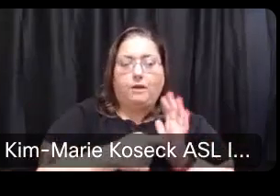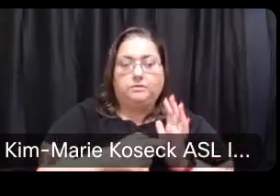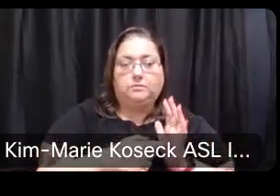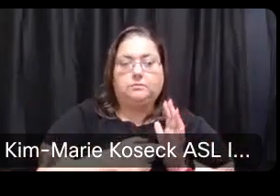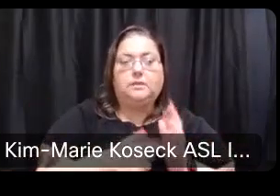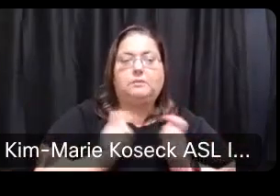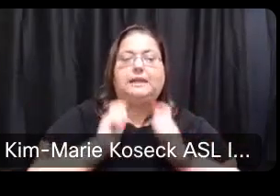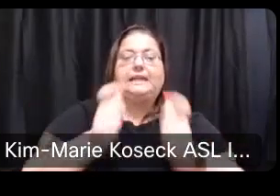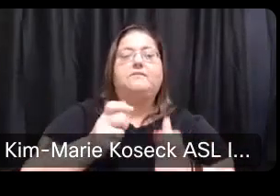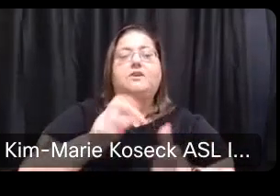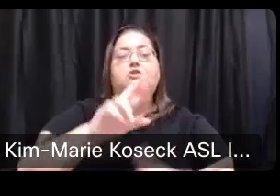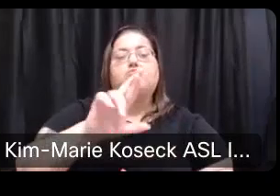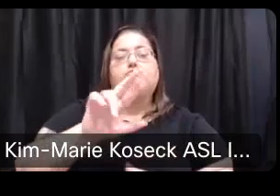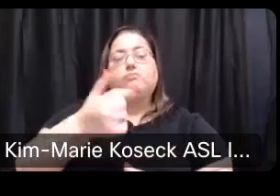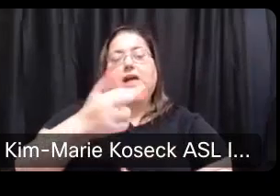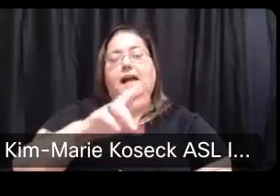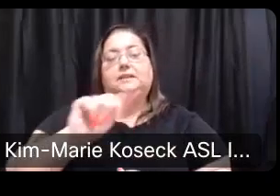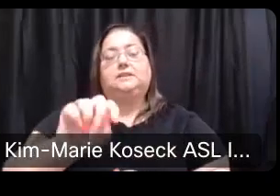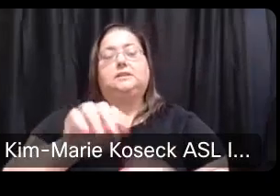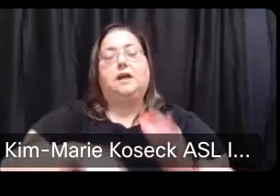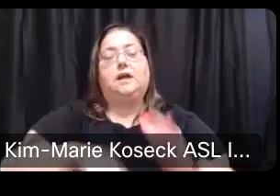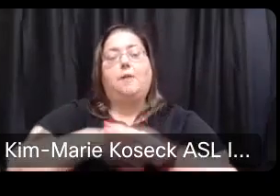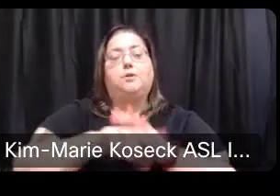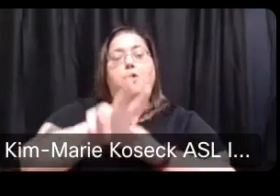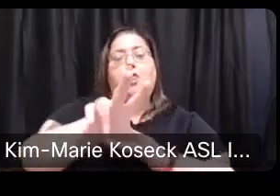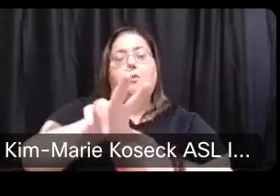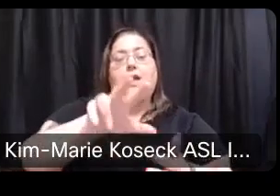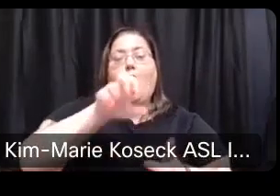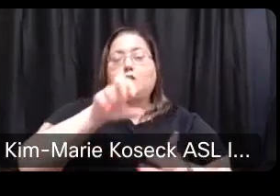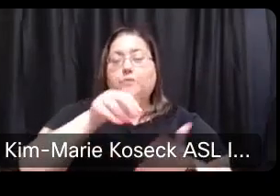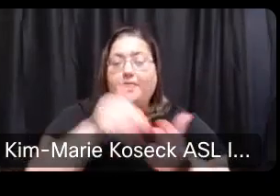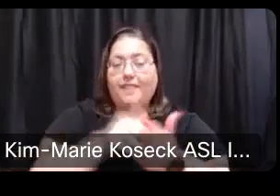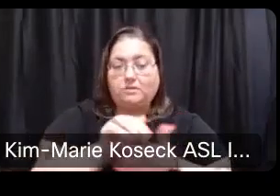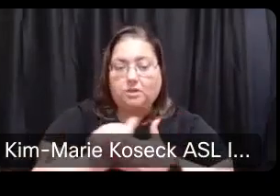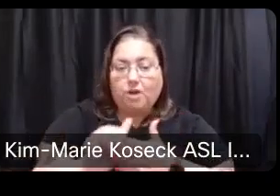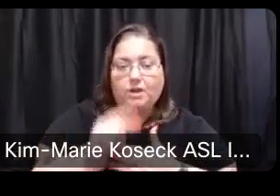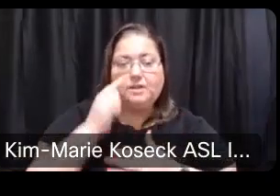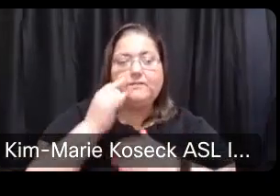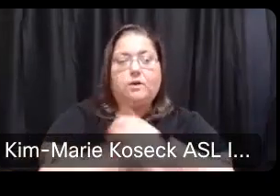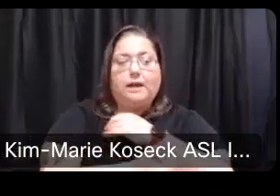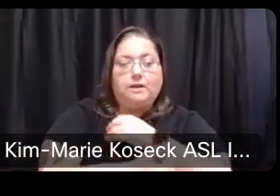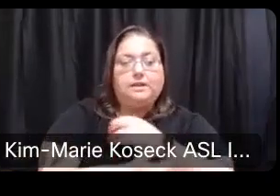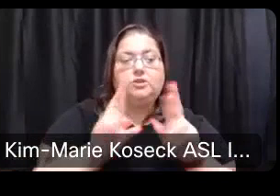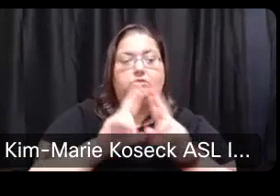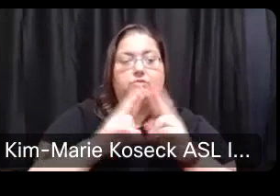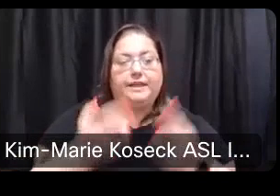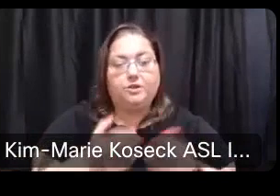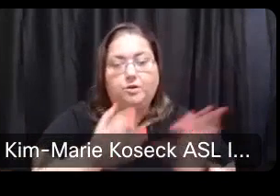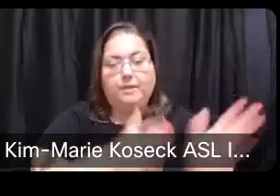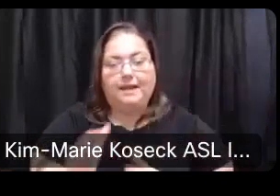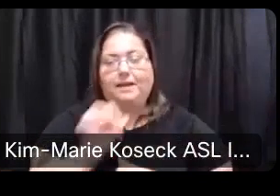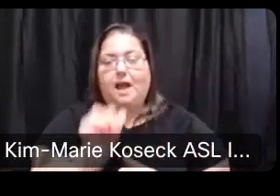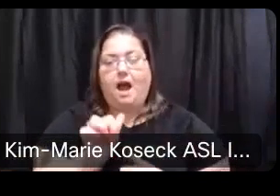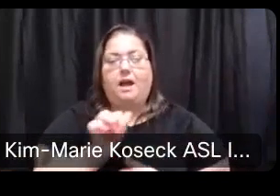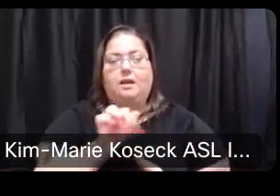provide grants of up to $300,000 for counties, regional planning councils, and qualified not-for-profits to, as the